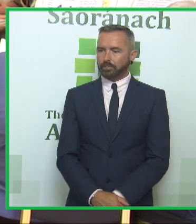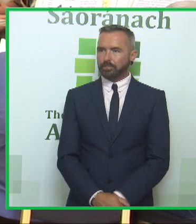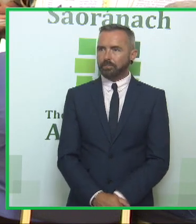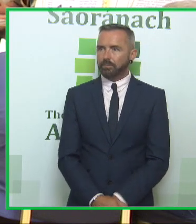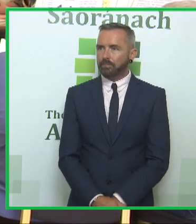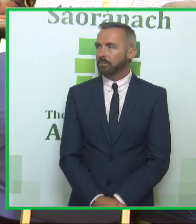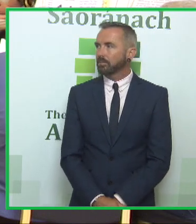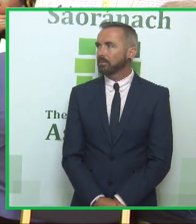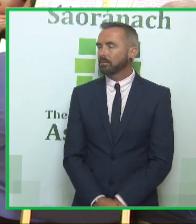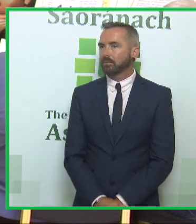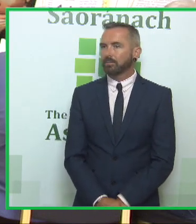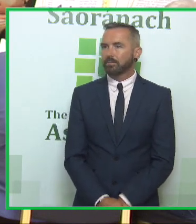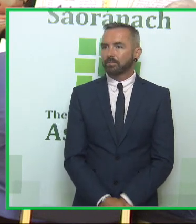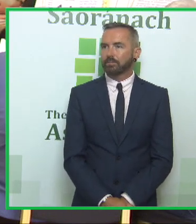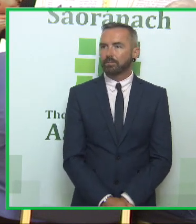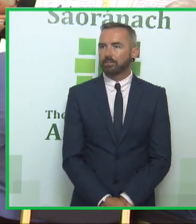Now,